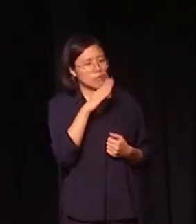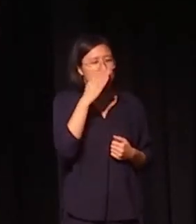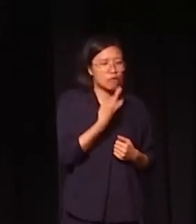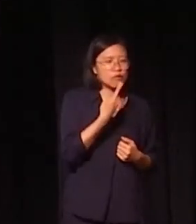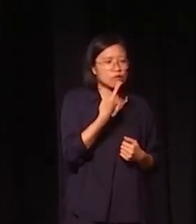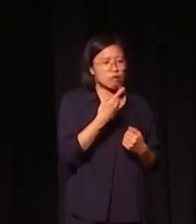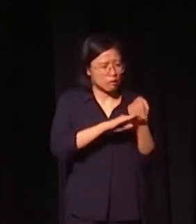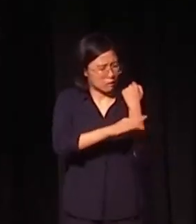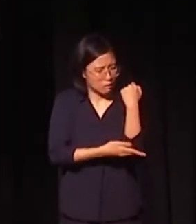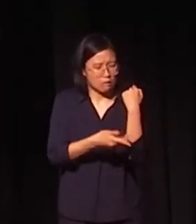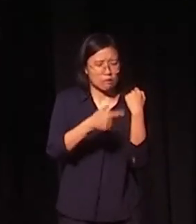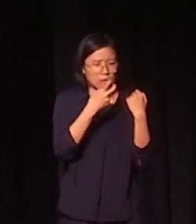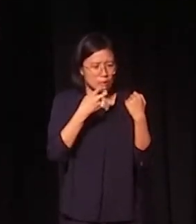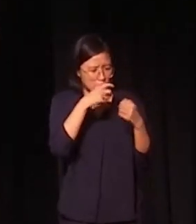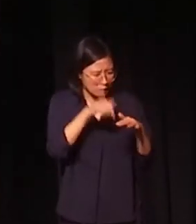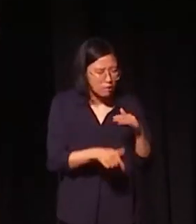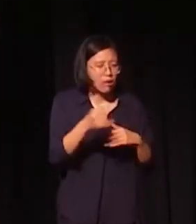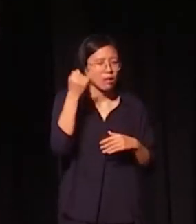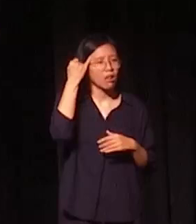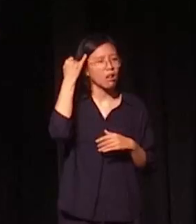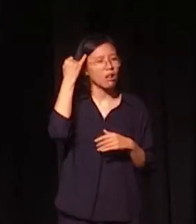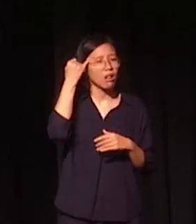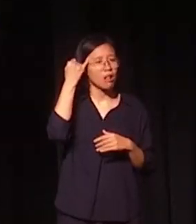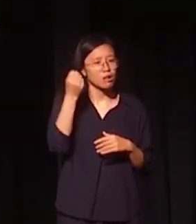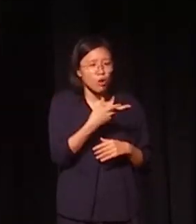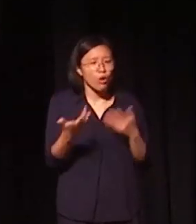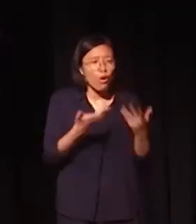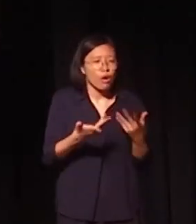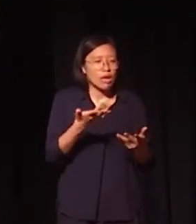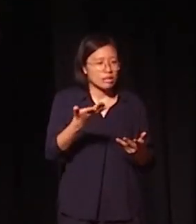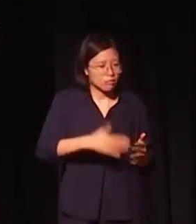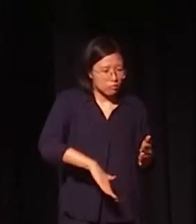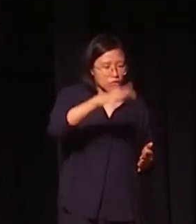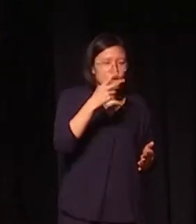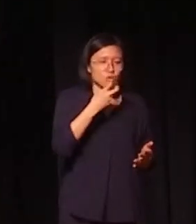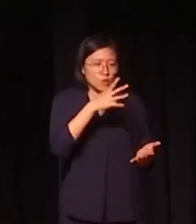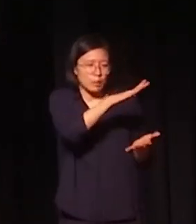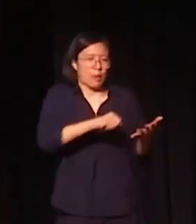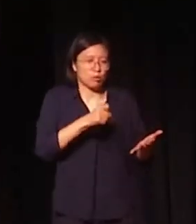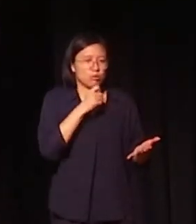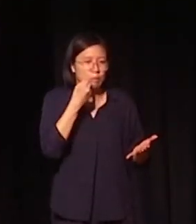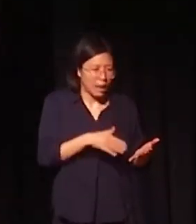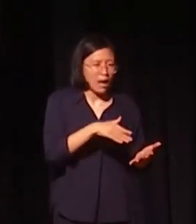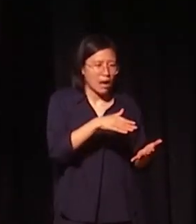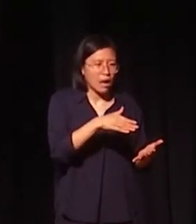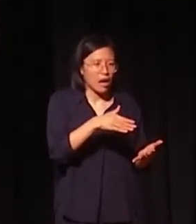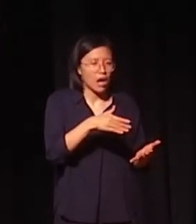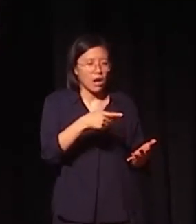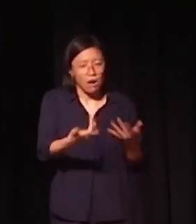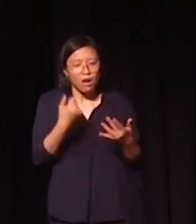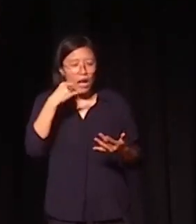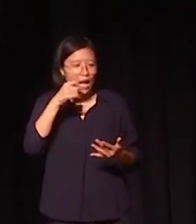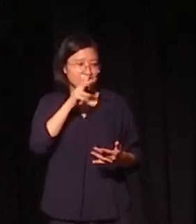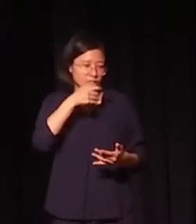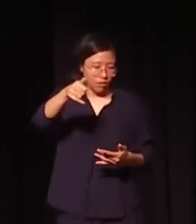some form of language deprivation, and so need that extra support by having a deaf interpreter there who can kind of relate to them as being